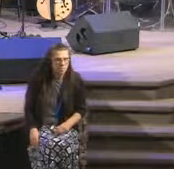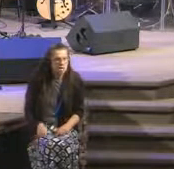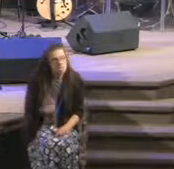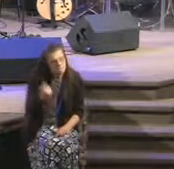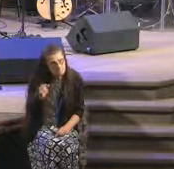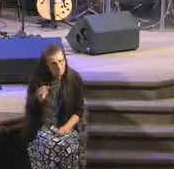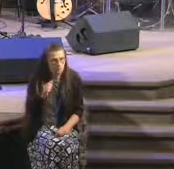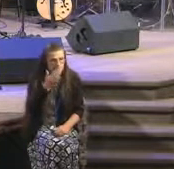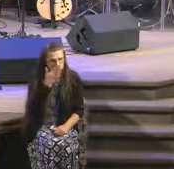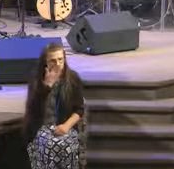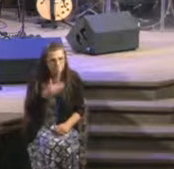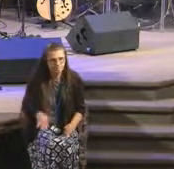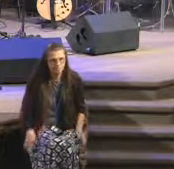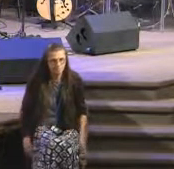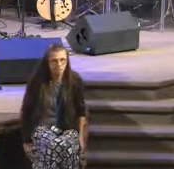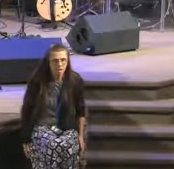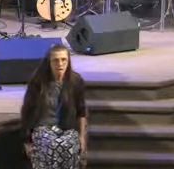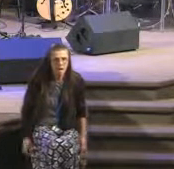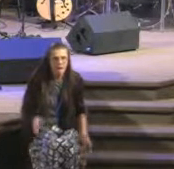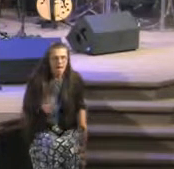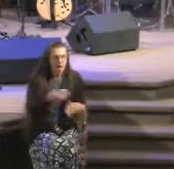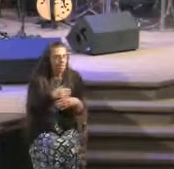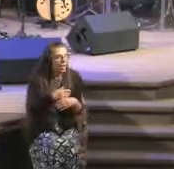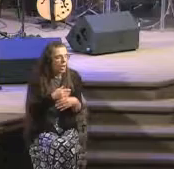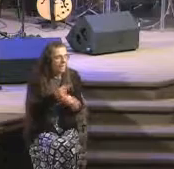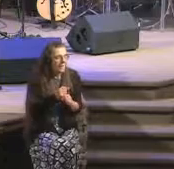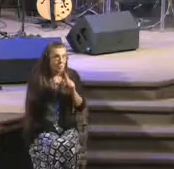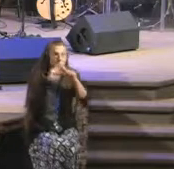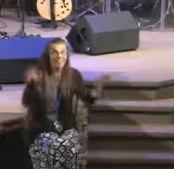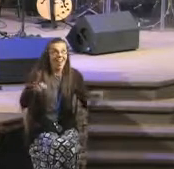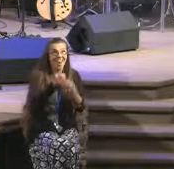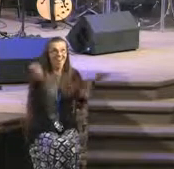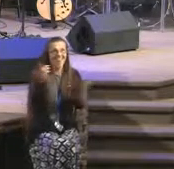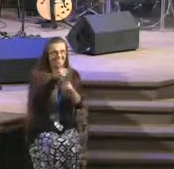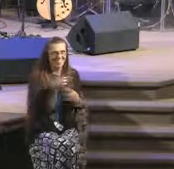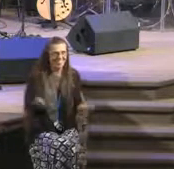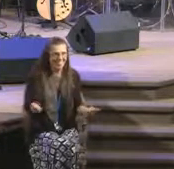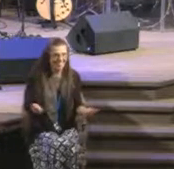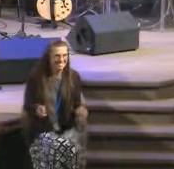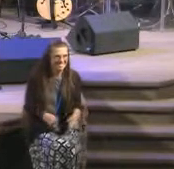So, because I know I'm making you shout a lot right now,